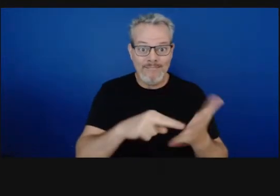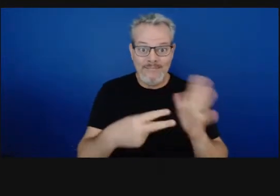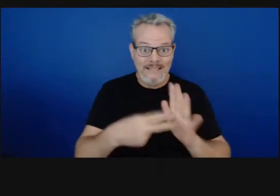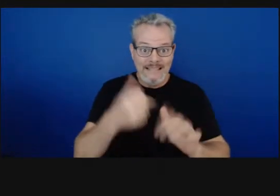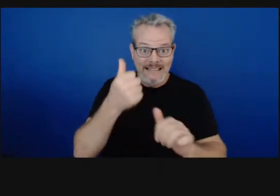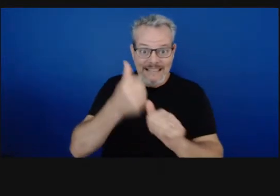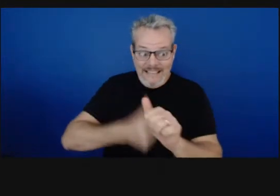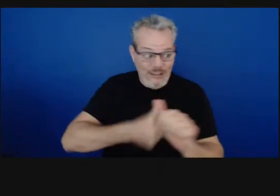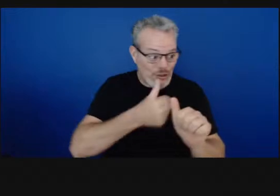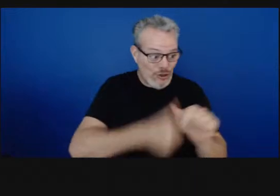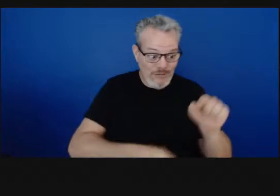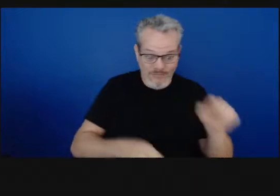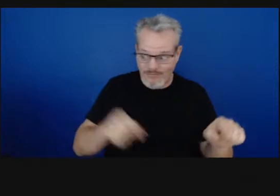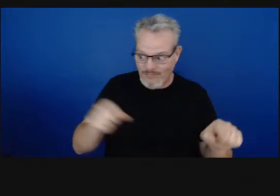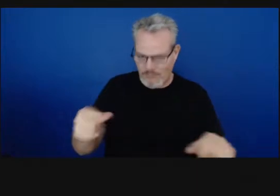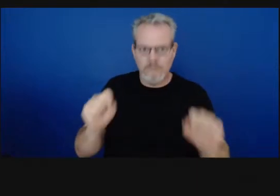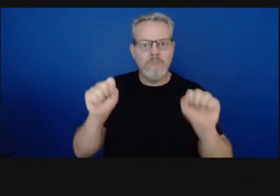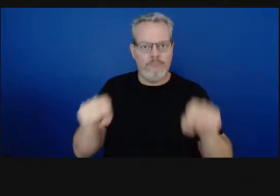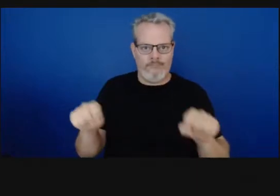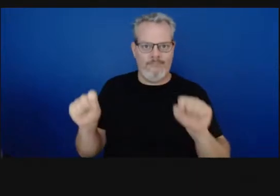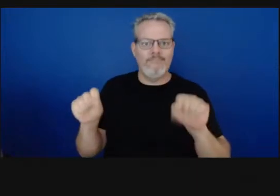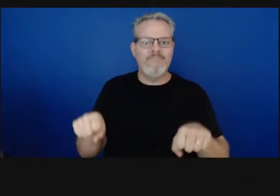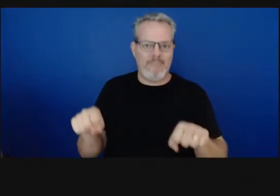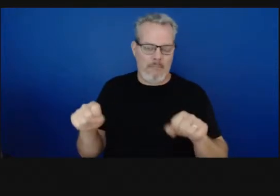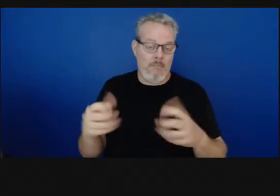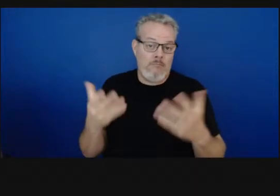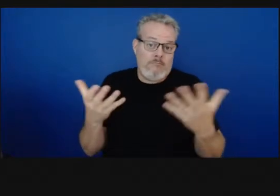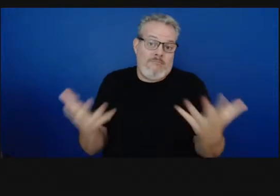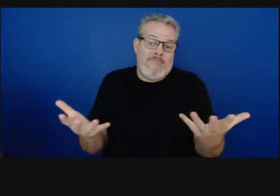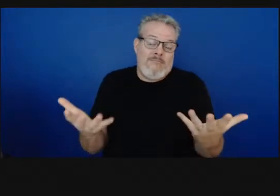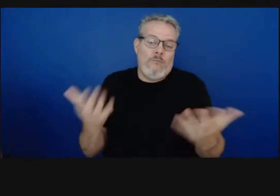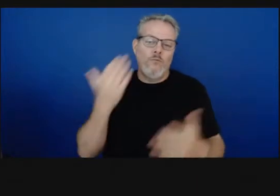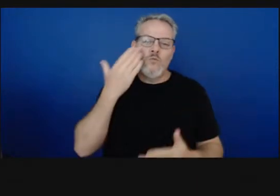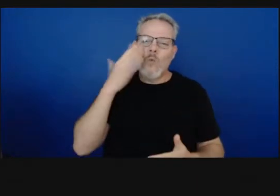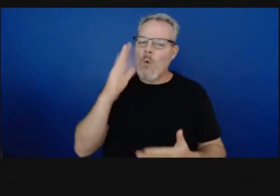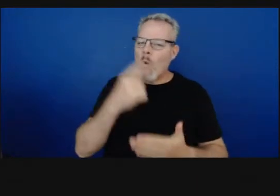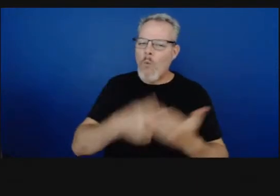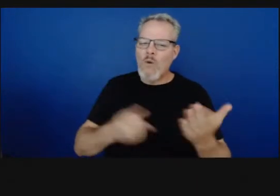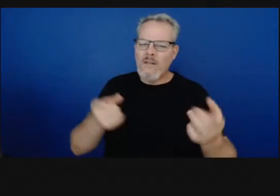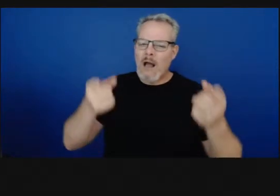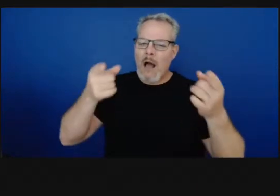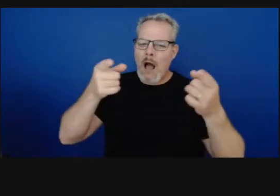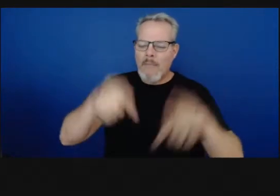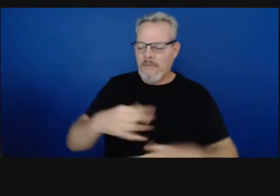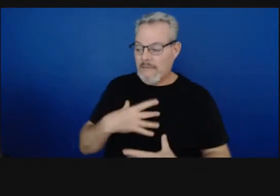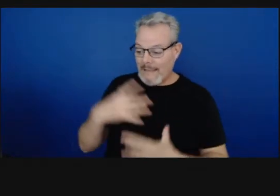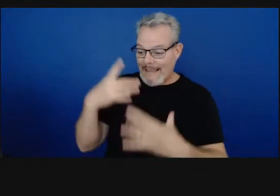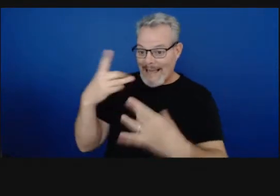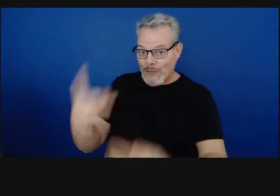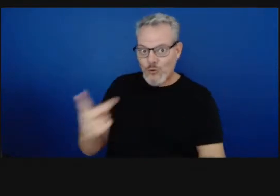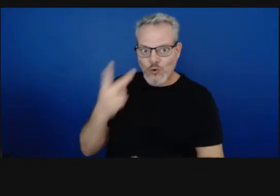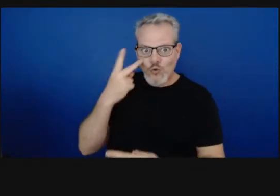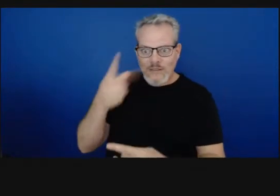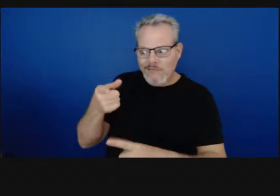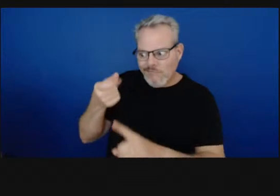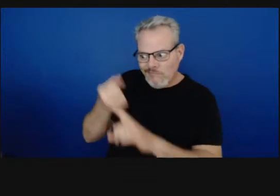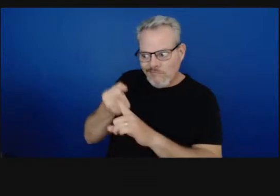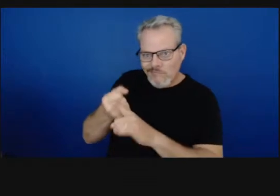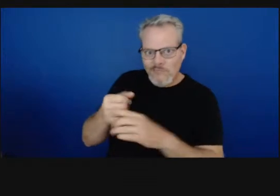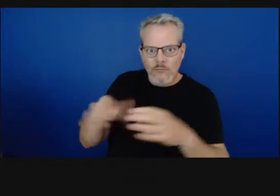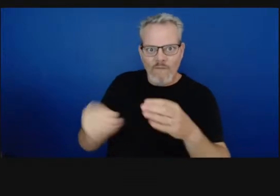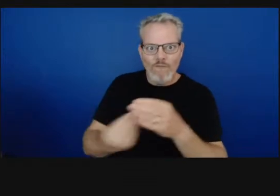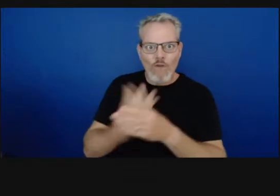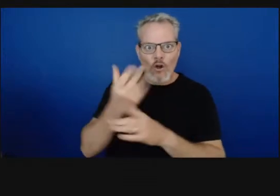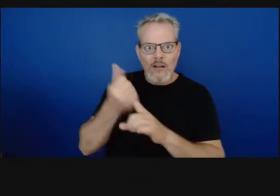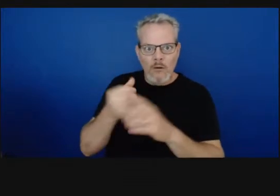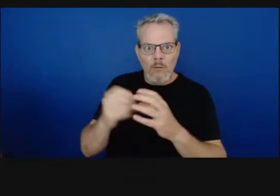both in a range of possibility. So it's a really large unknown of what's going to happen. Interesting to see how the volcano is swelling and growing and